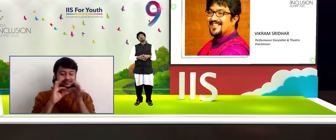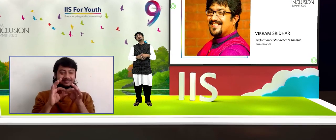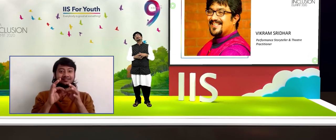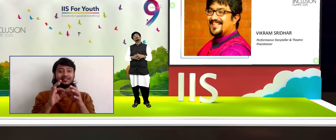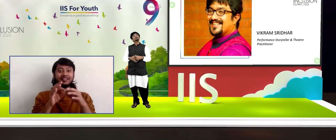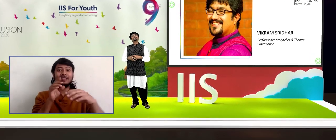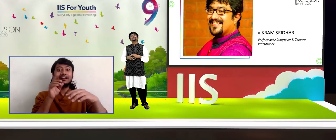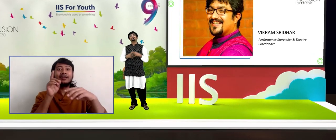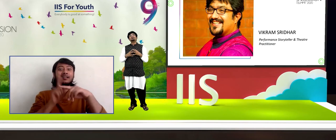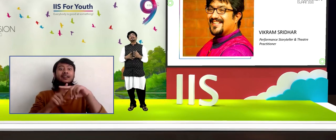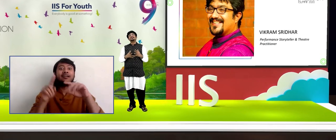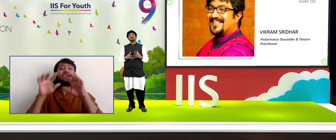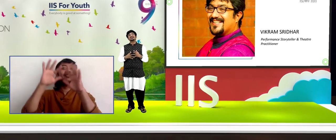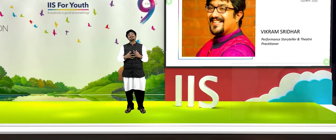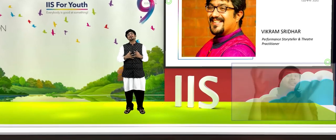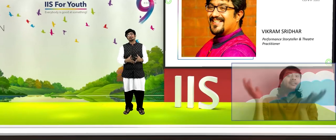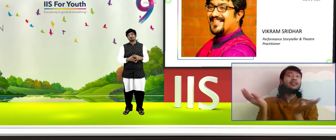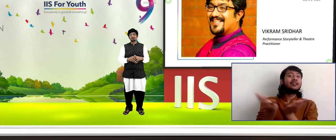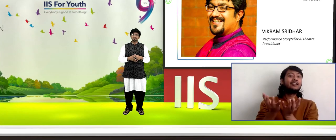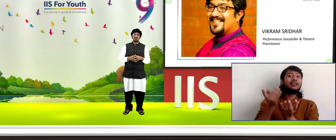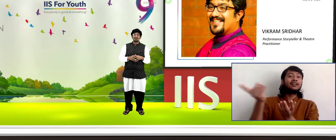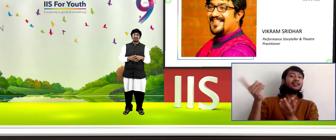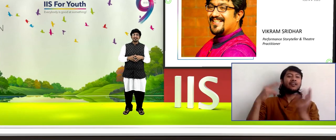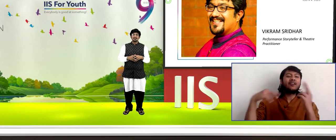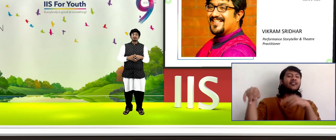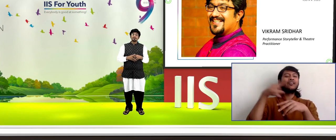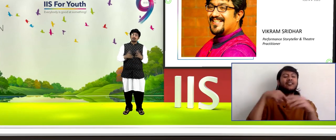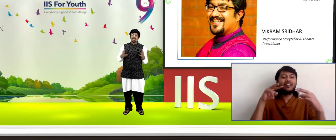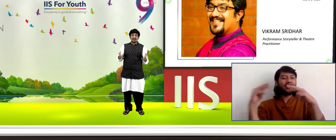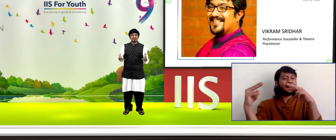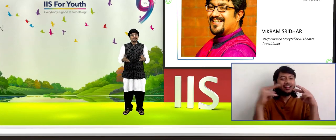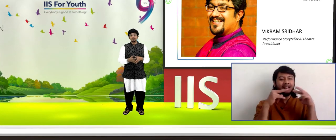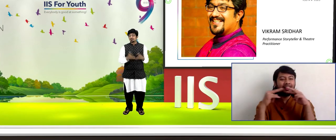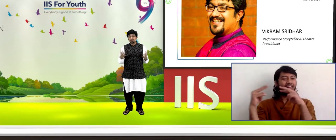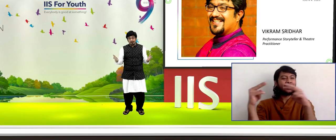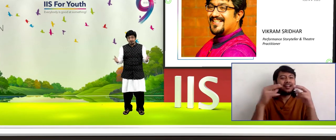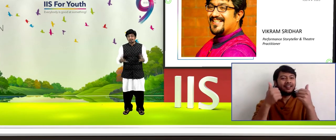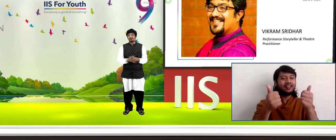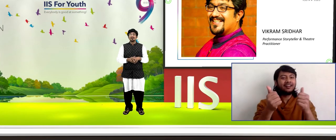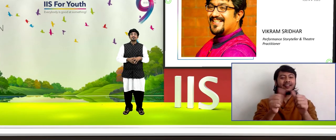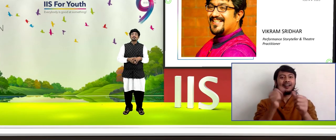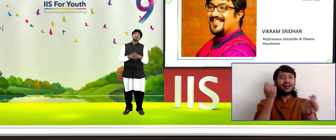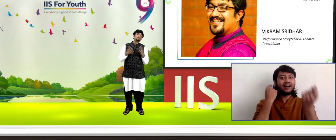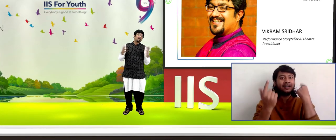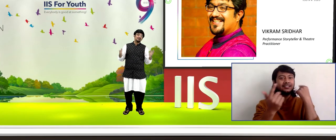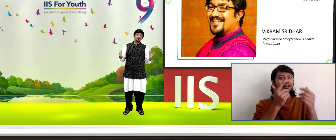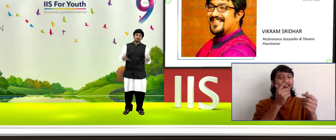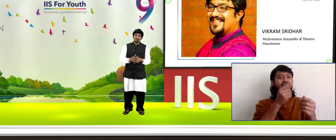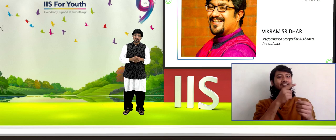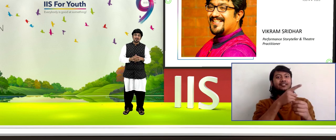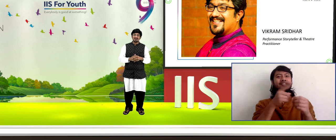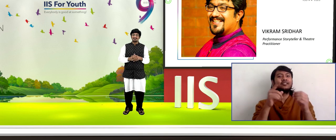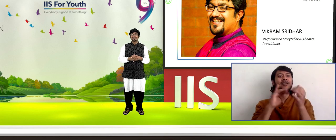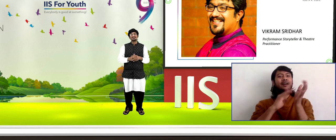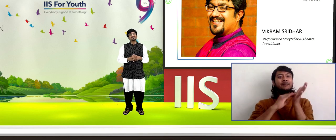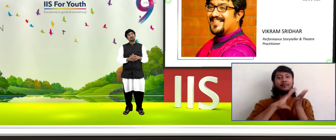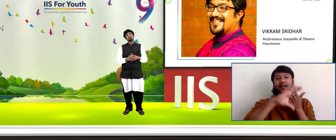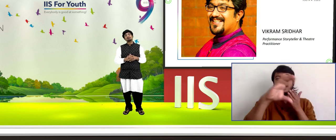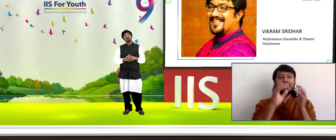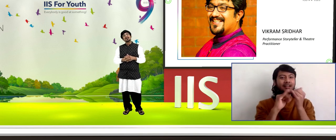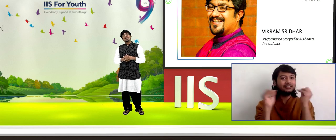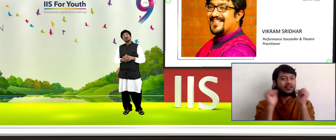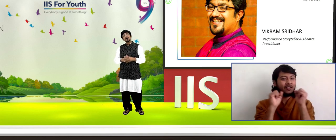So beautiful to meet each one of you. From Guwahati, from Shillong, whichever parts of the world you are